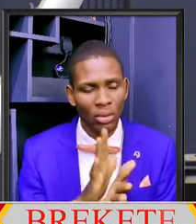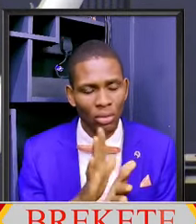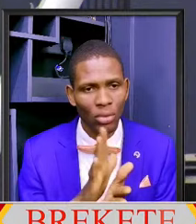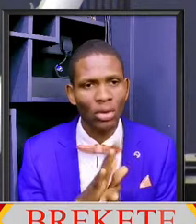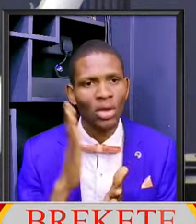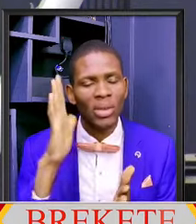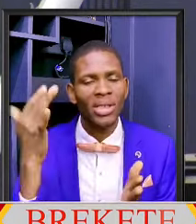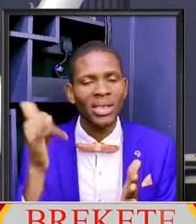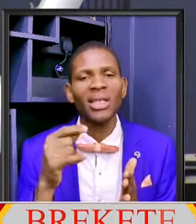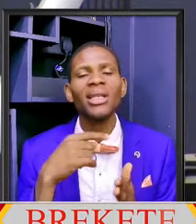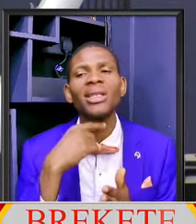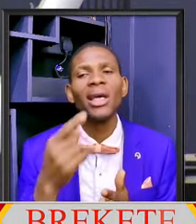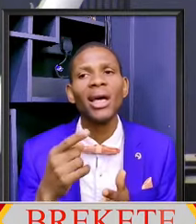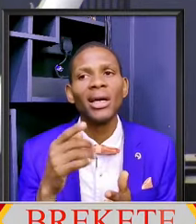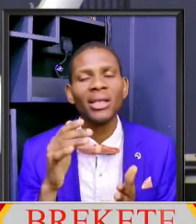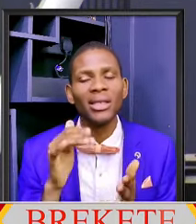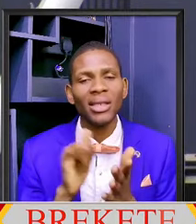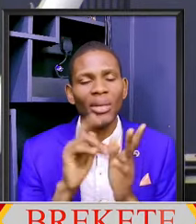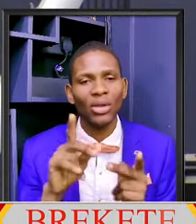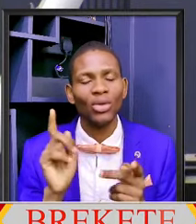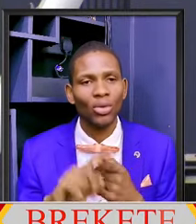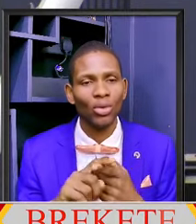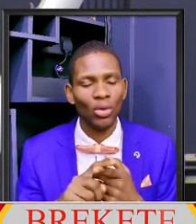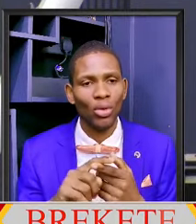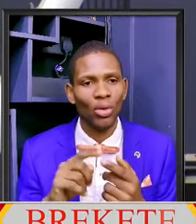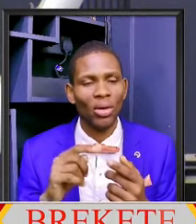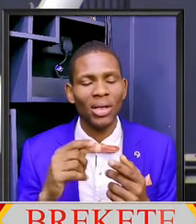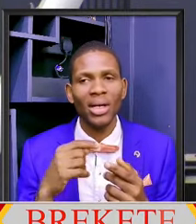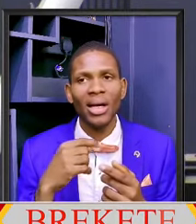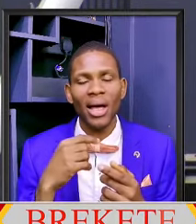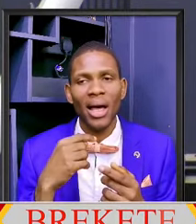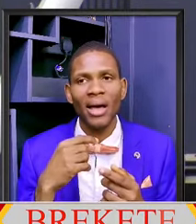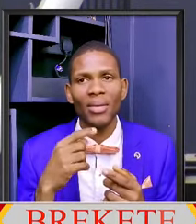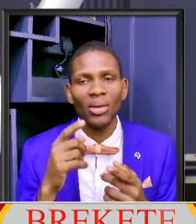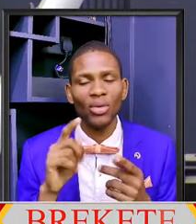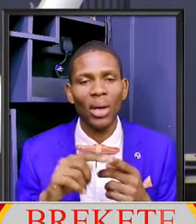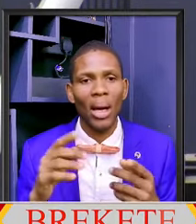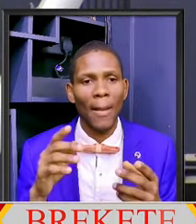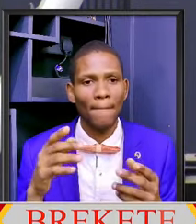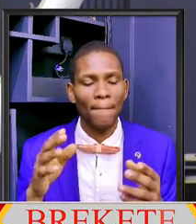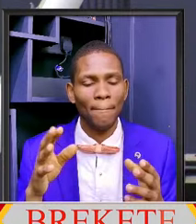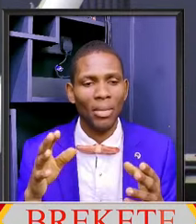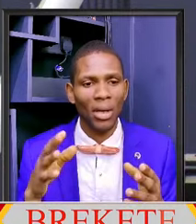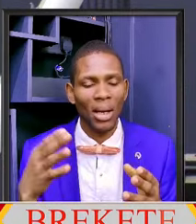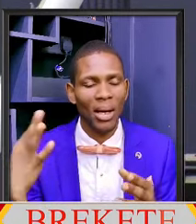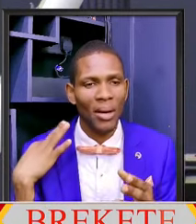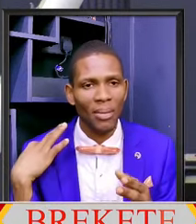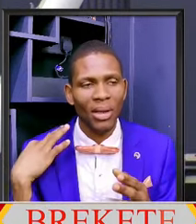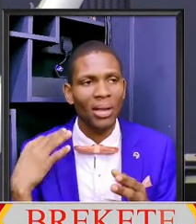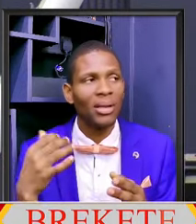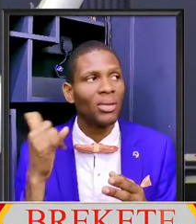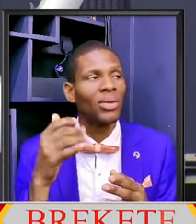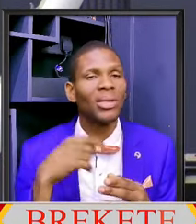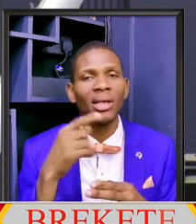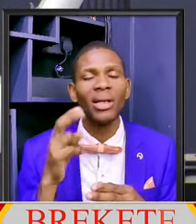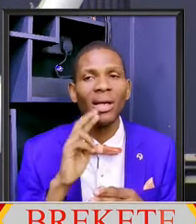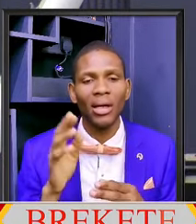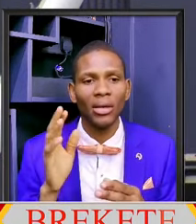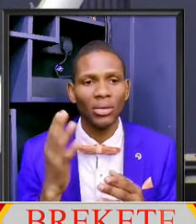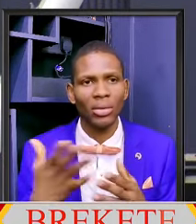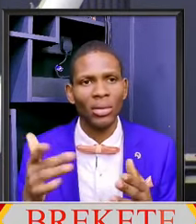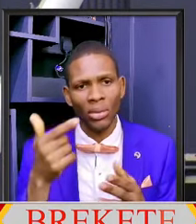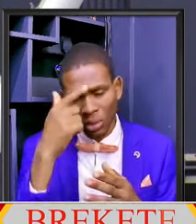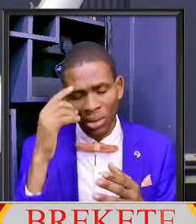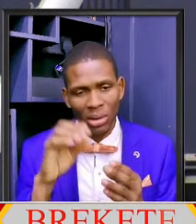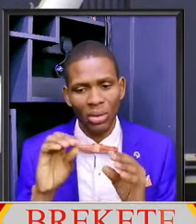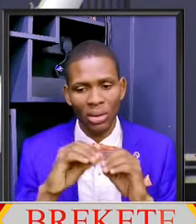her to apply online again. Exactly. They go tell her the same thing. The same thing. An organized